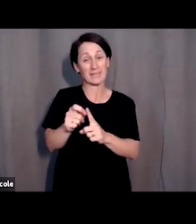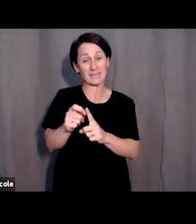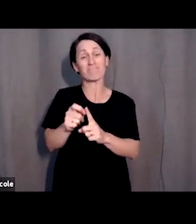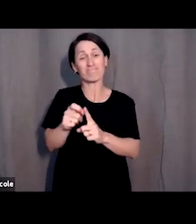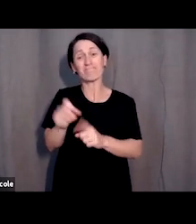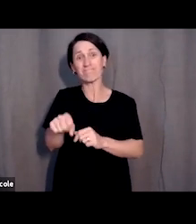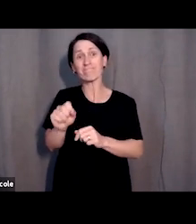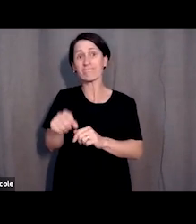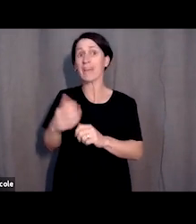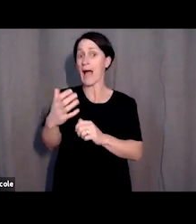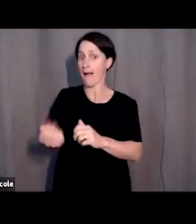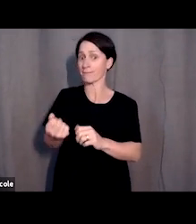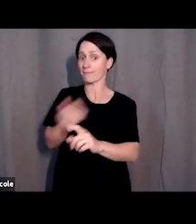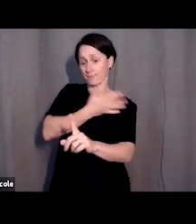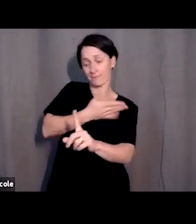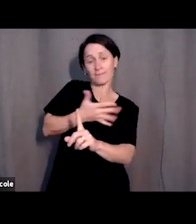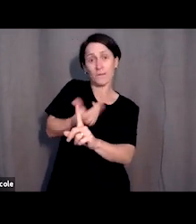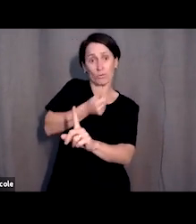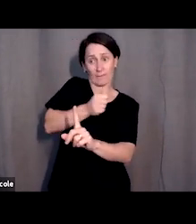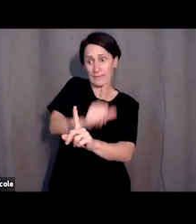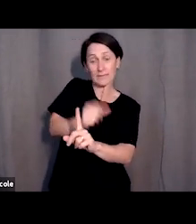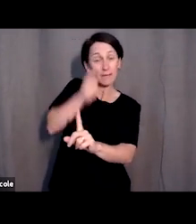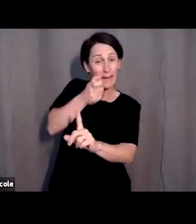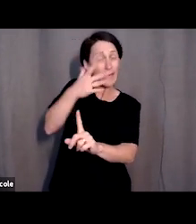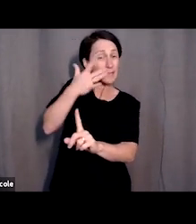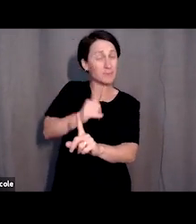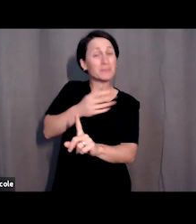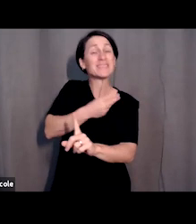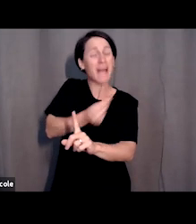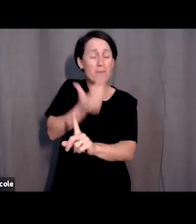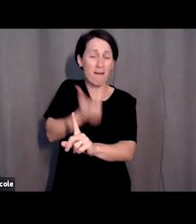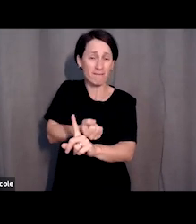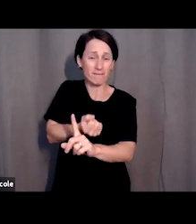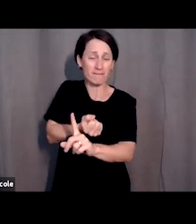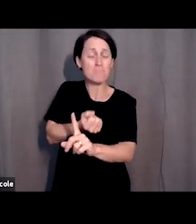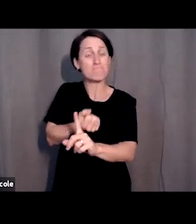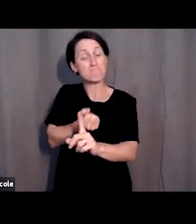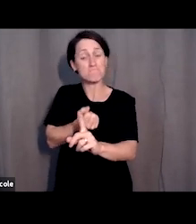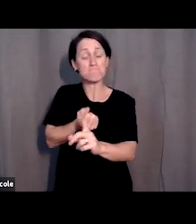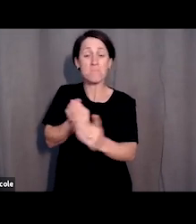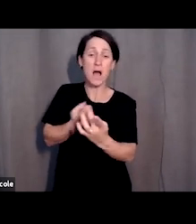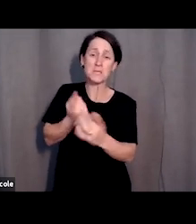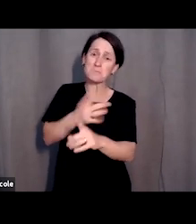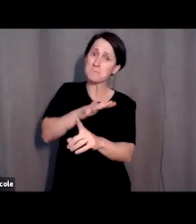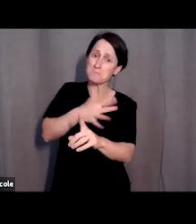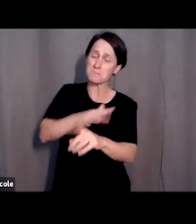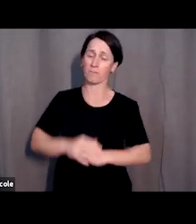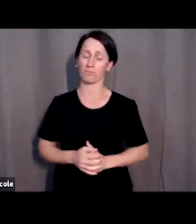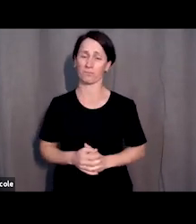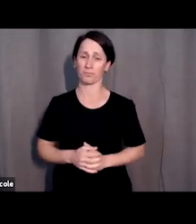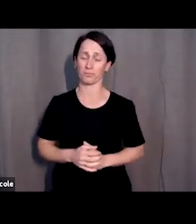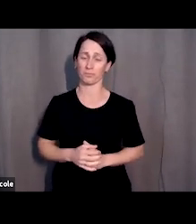do the preventative care assessments. But we did see some good examples of this happening, and we also saw a